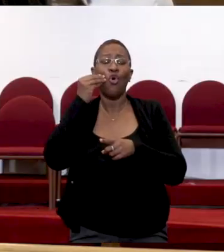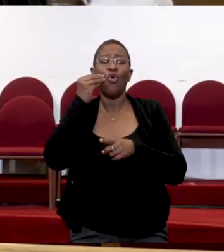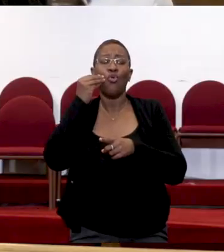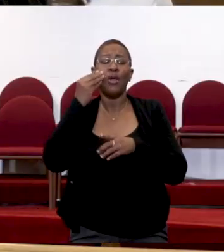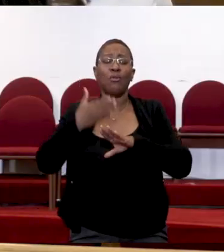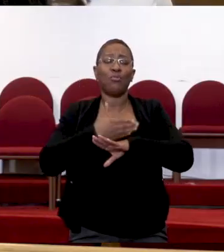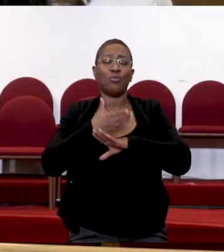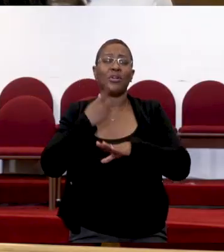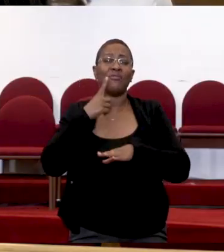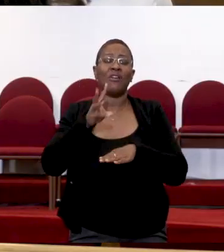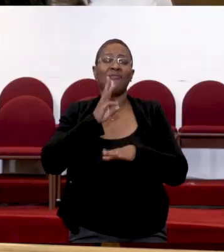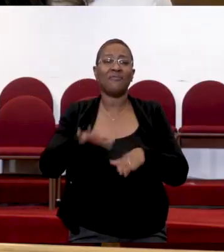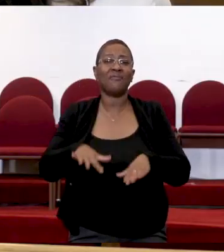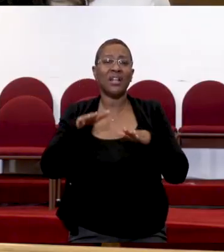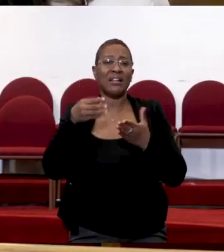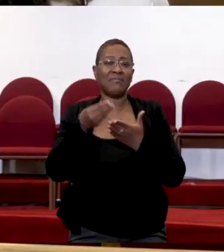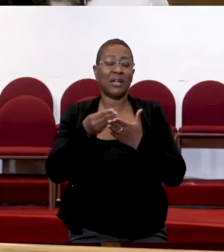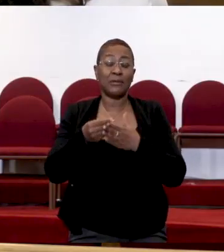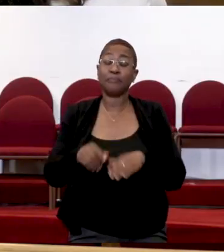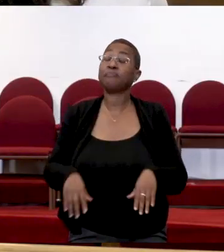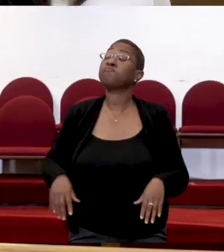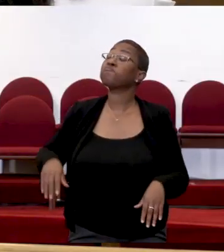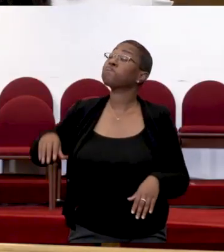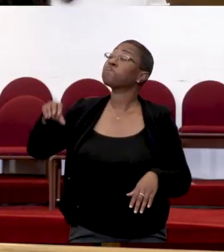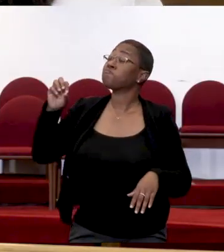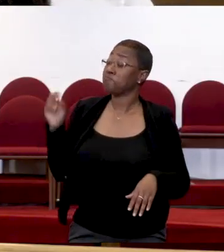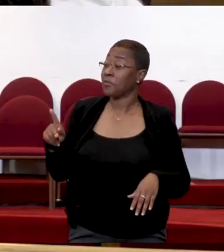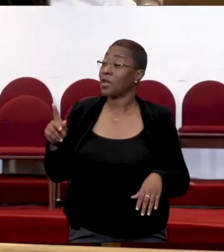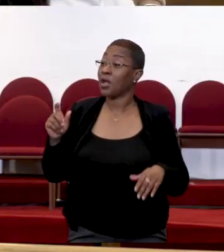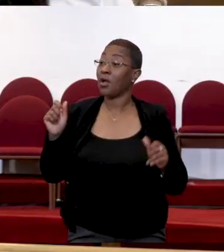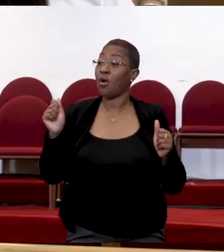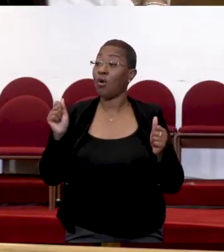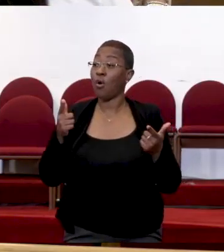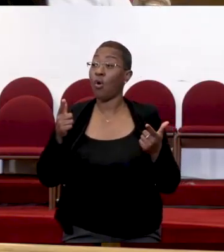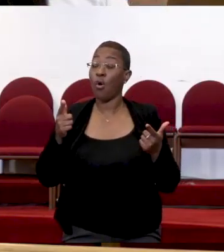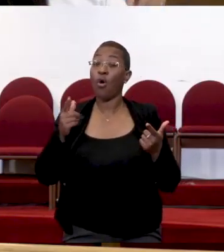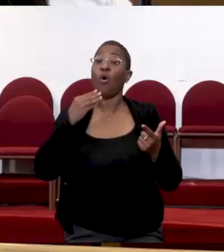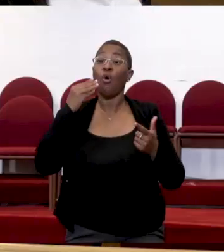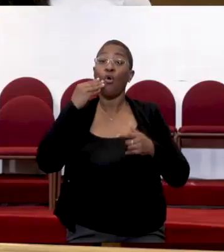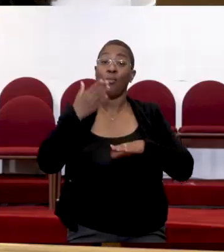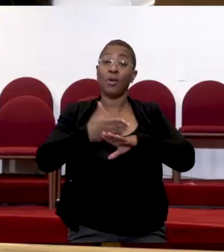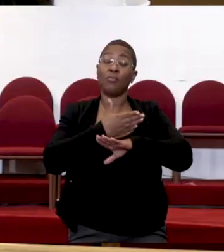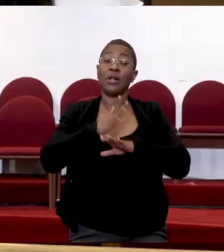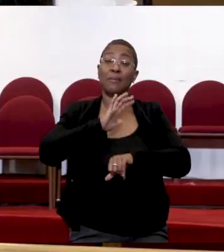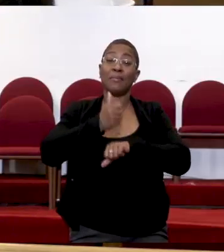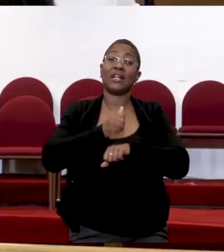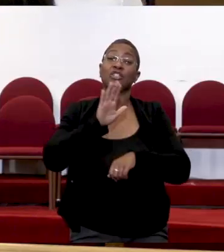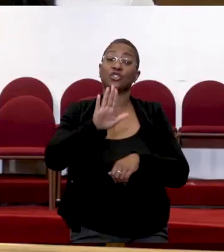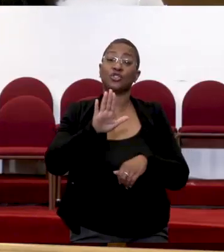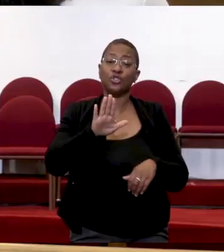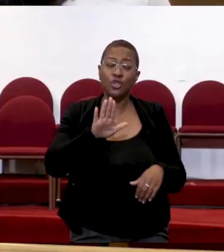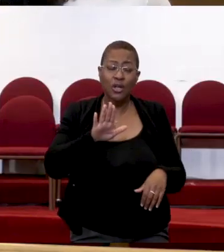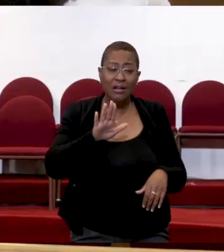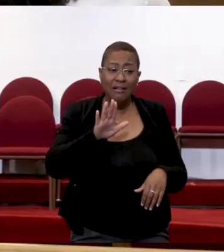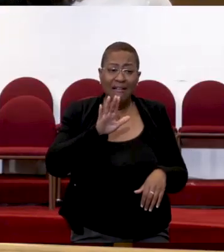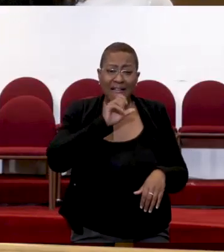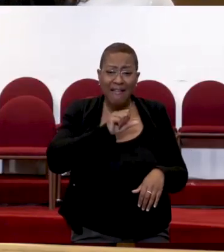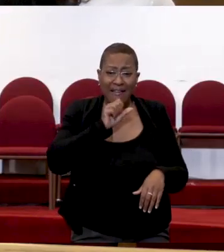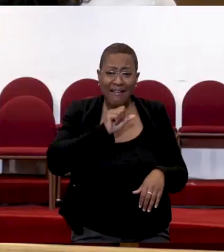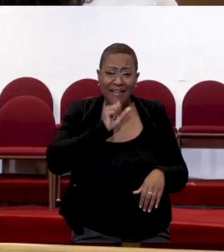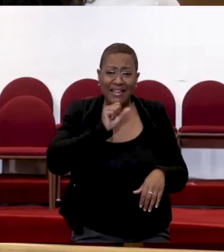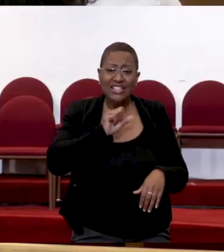funding? So everybody on home improvements, it's based on your age and your income. So it isn't